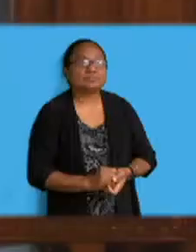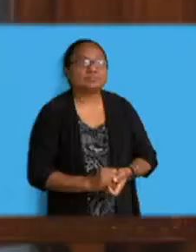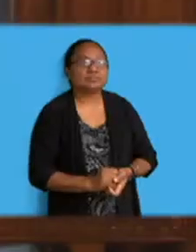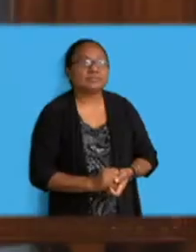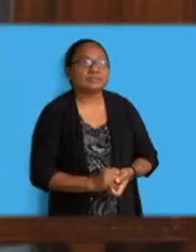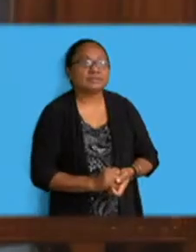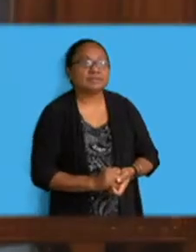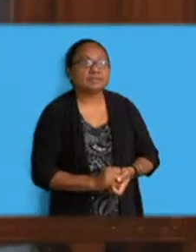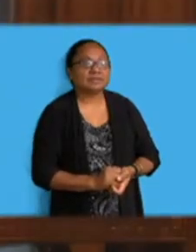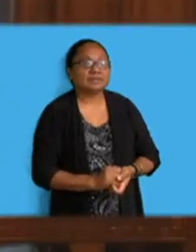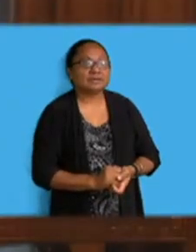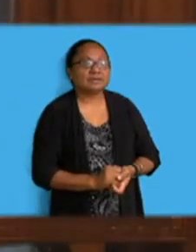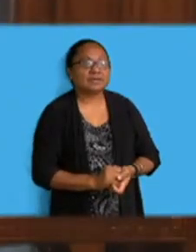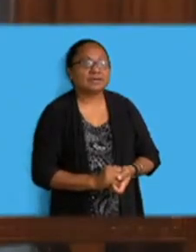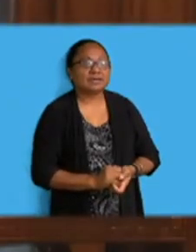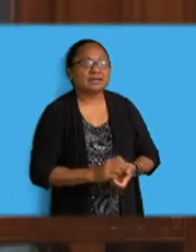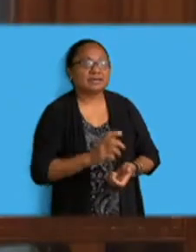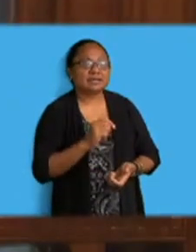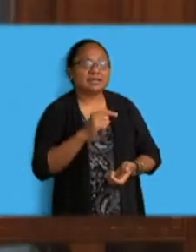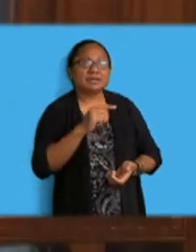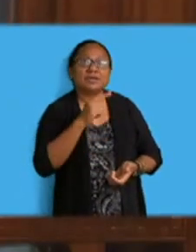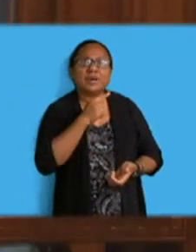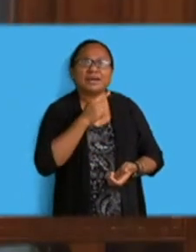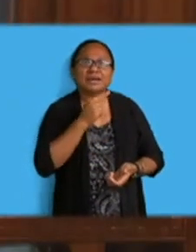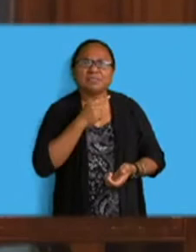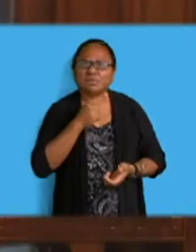comments that comes out from the other side about